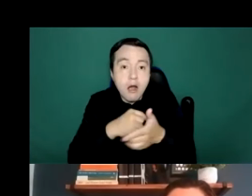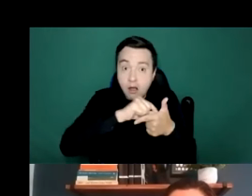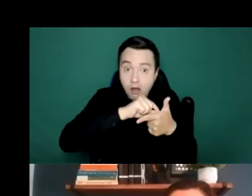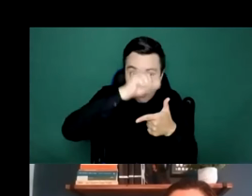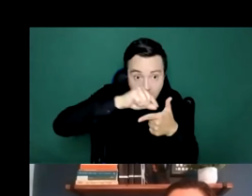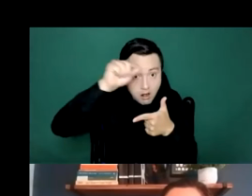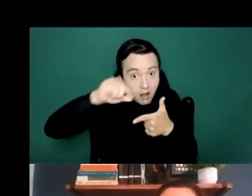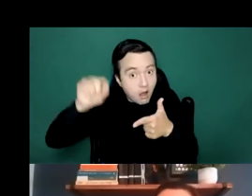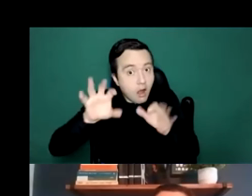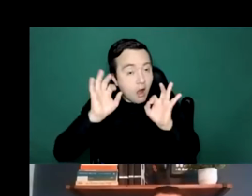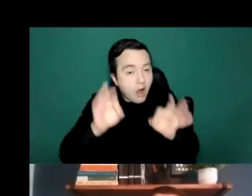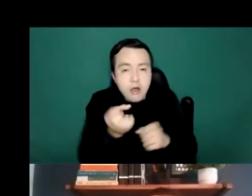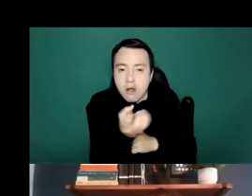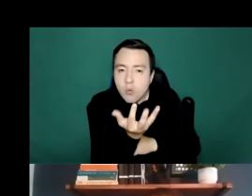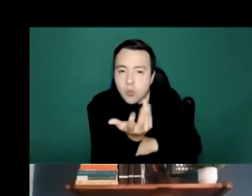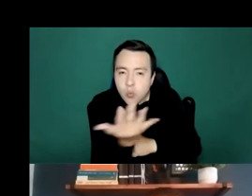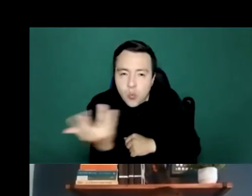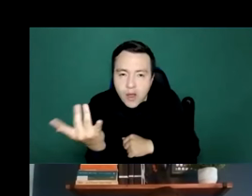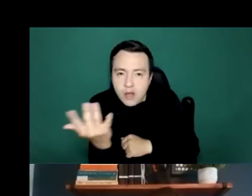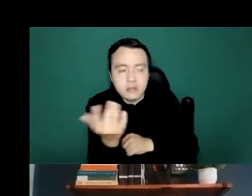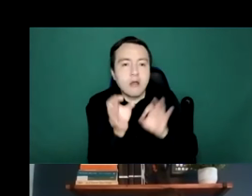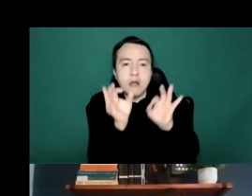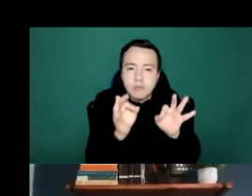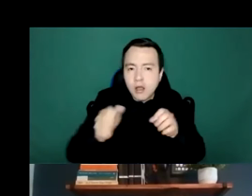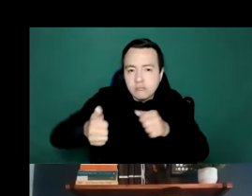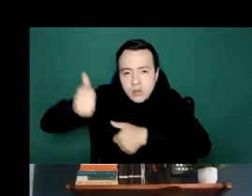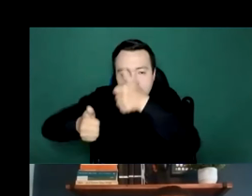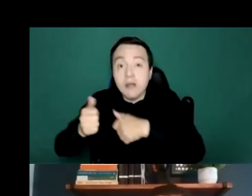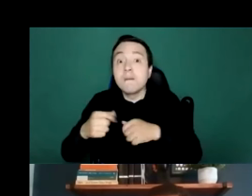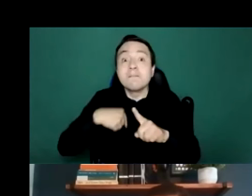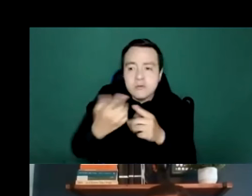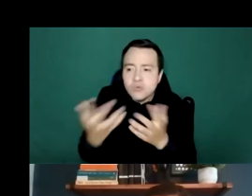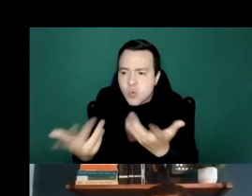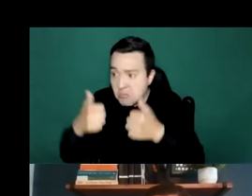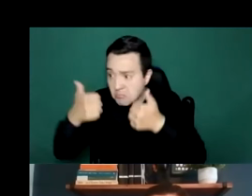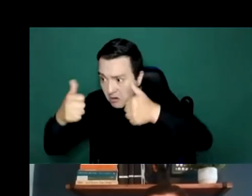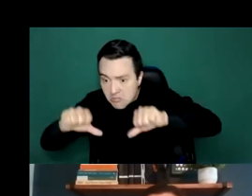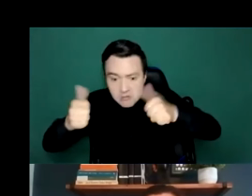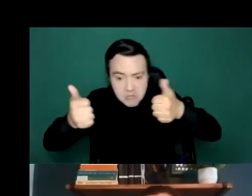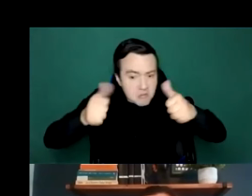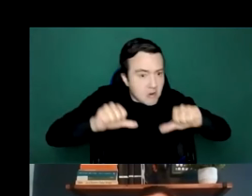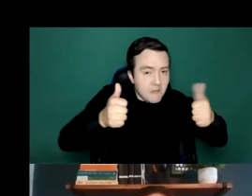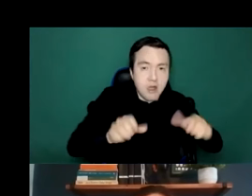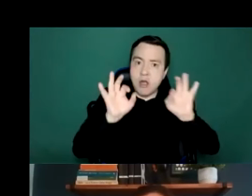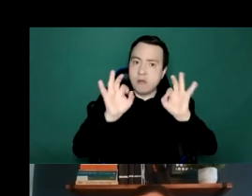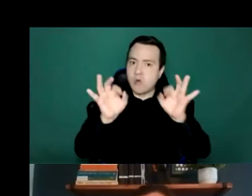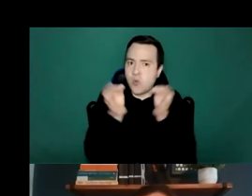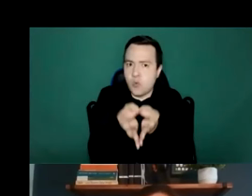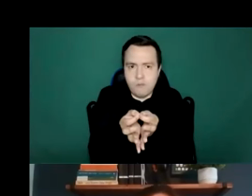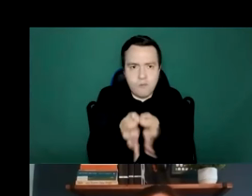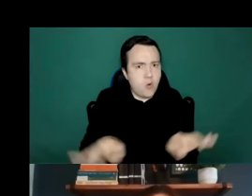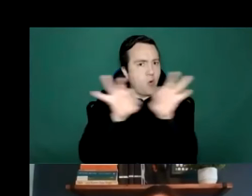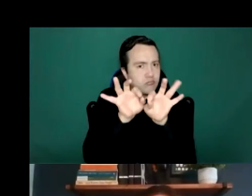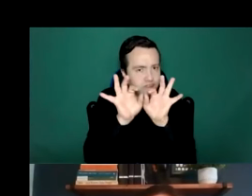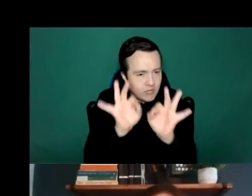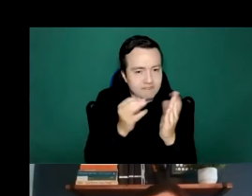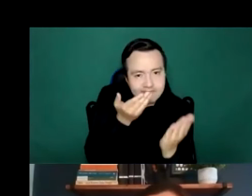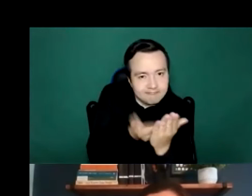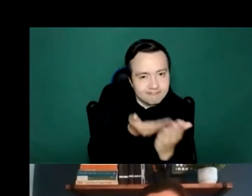data, household surveys, administrative data, as well as qualitative data. The qualitative data are very important because these are the ones